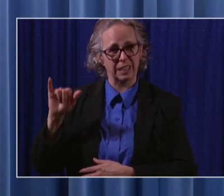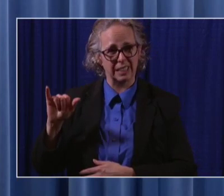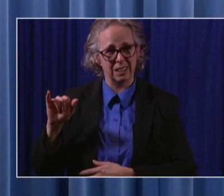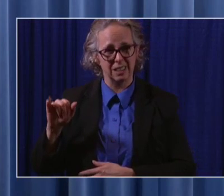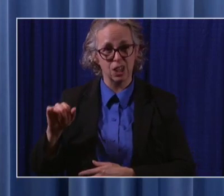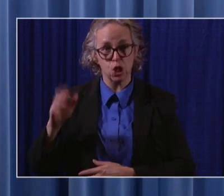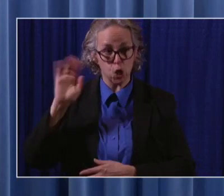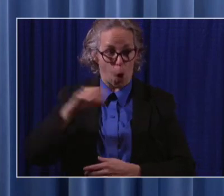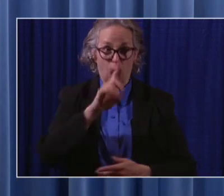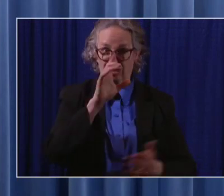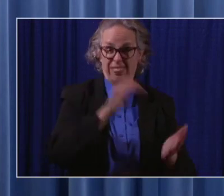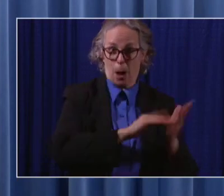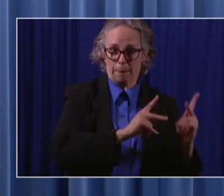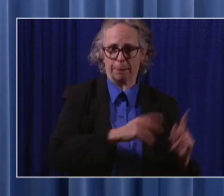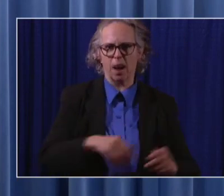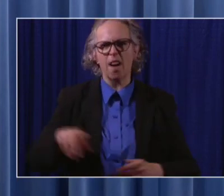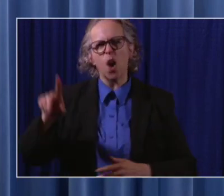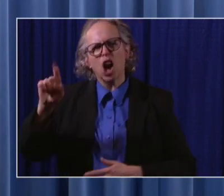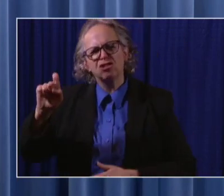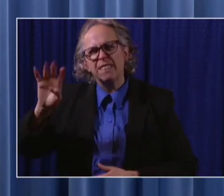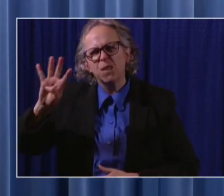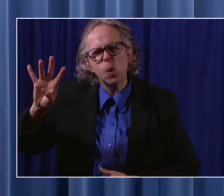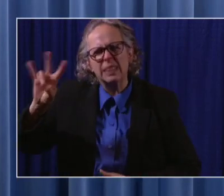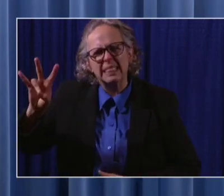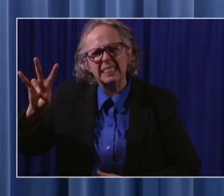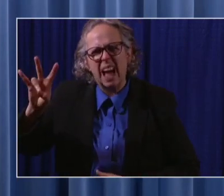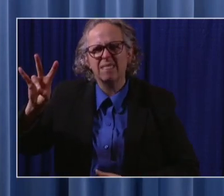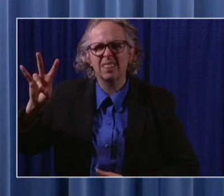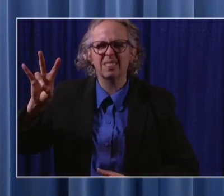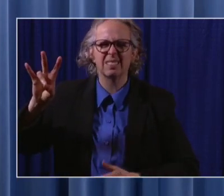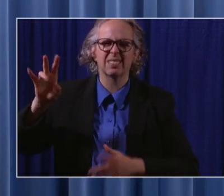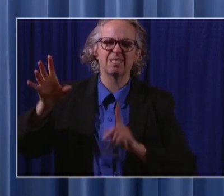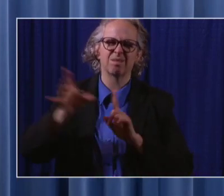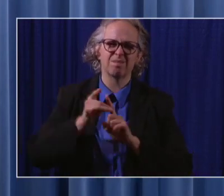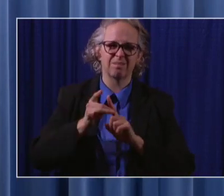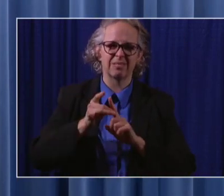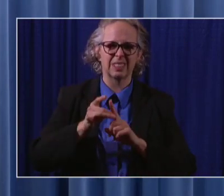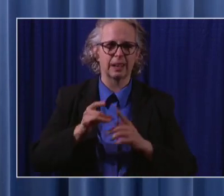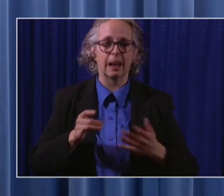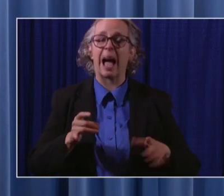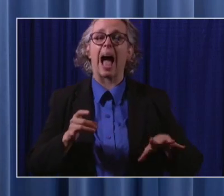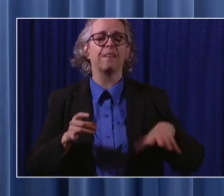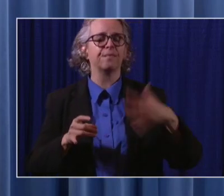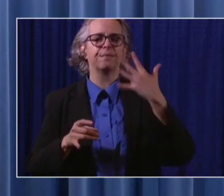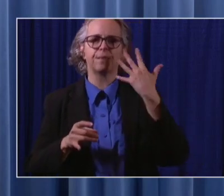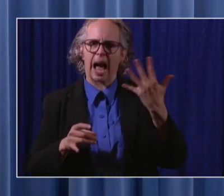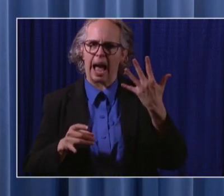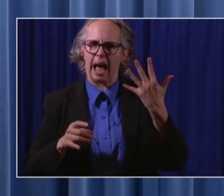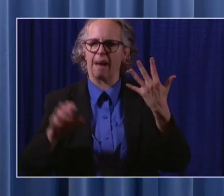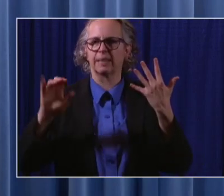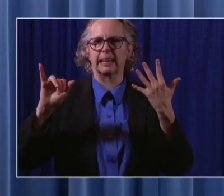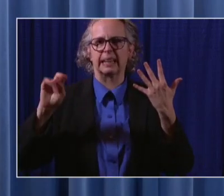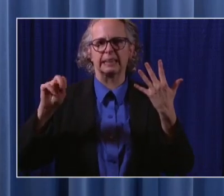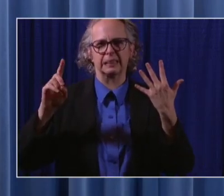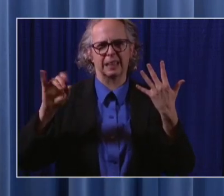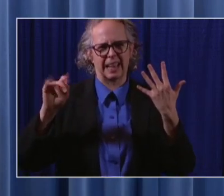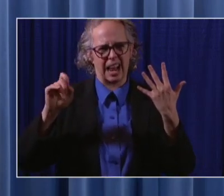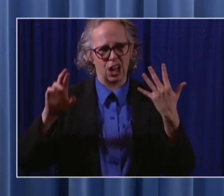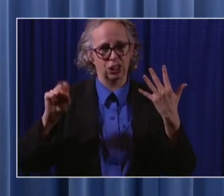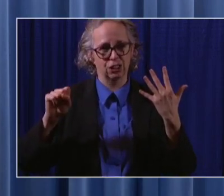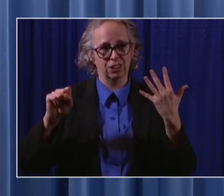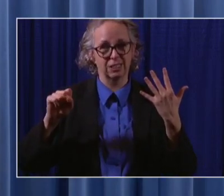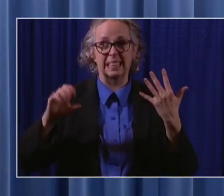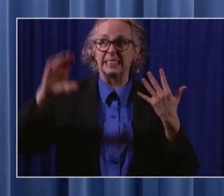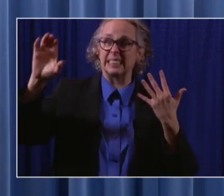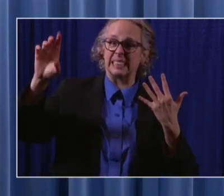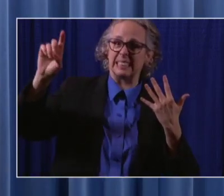100,000 residents. They met 5 indicators this week, and they meet the CDC's threshold for high incidence of coronaviruses